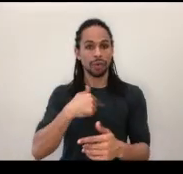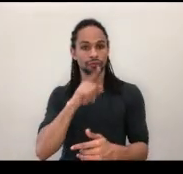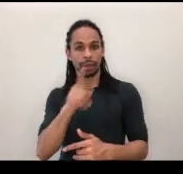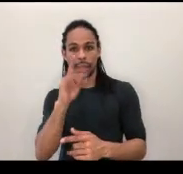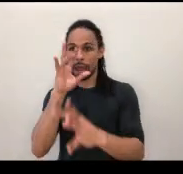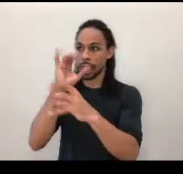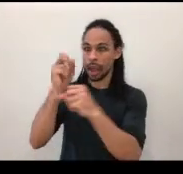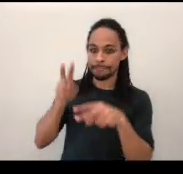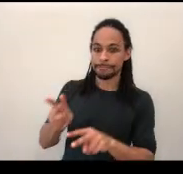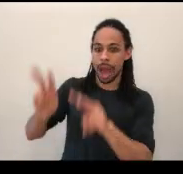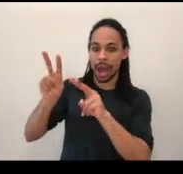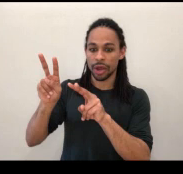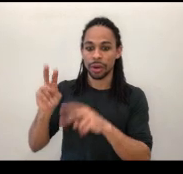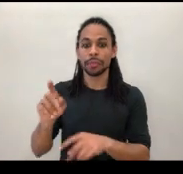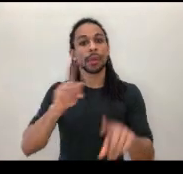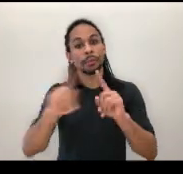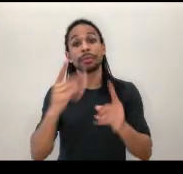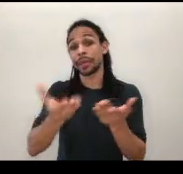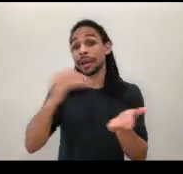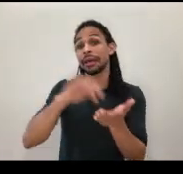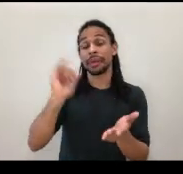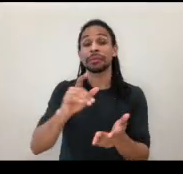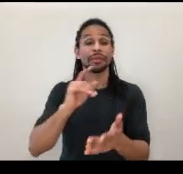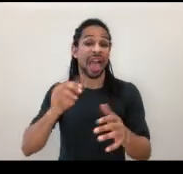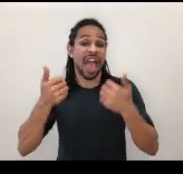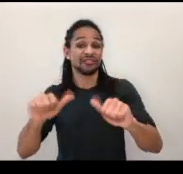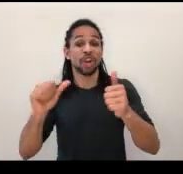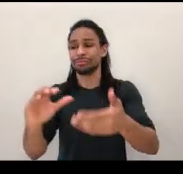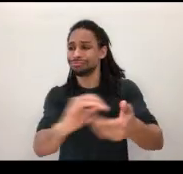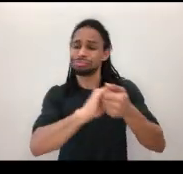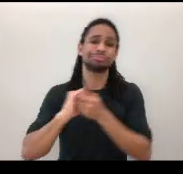that I admire. But it was a very